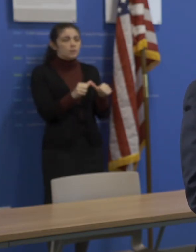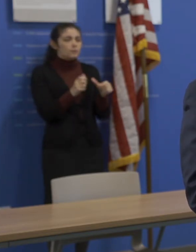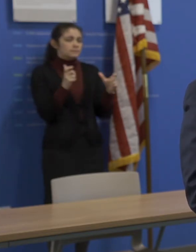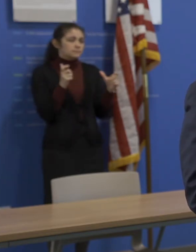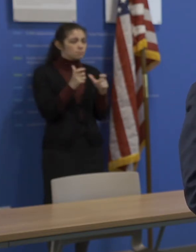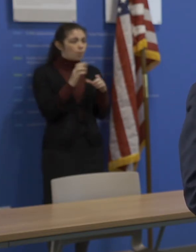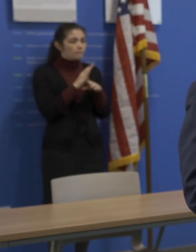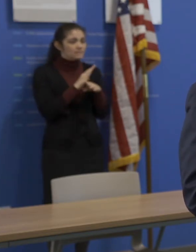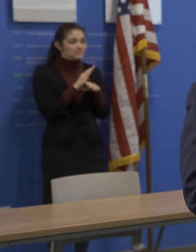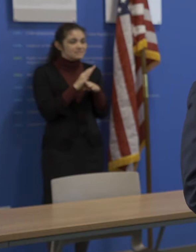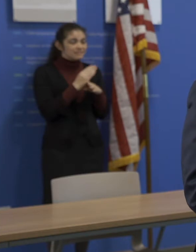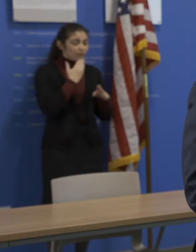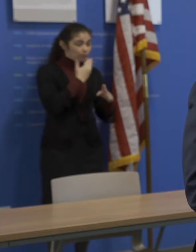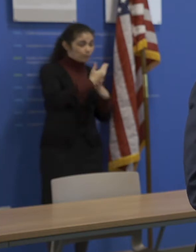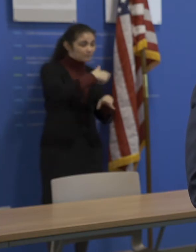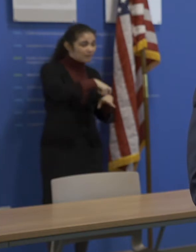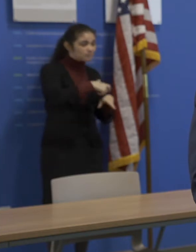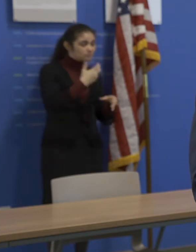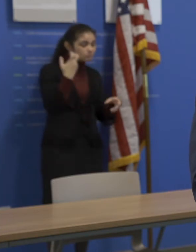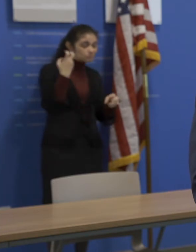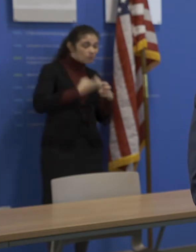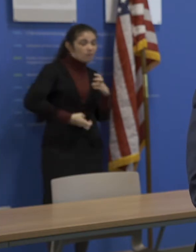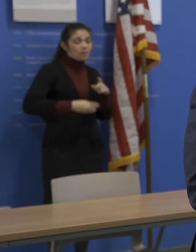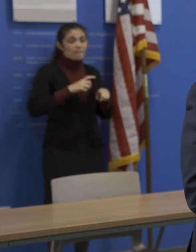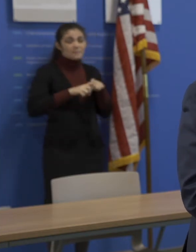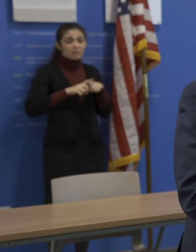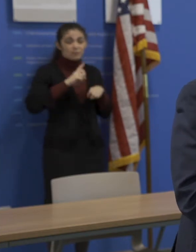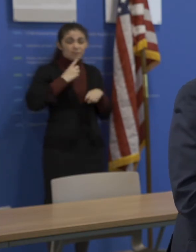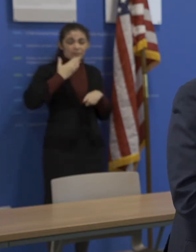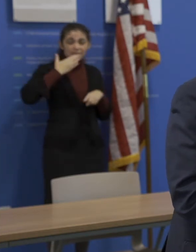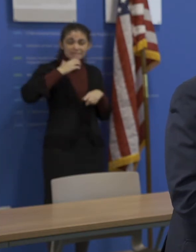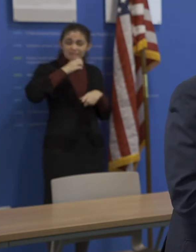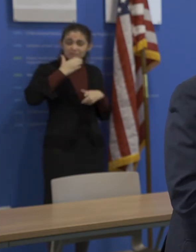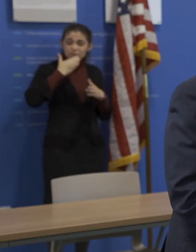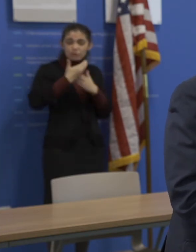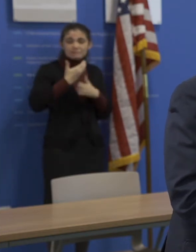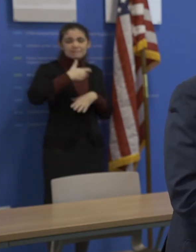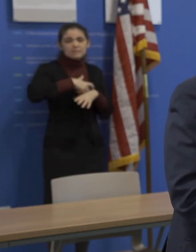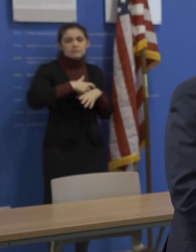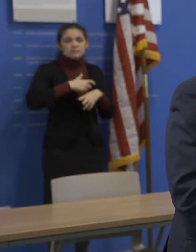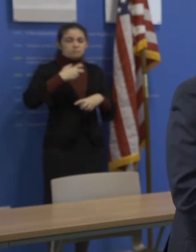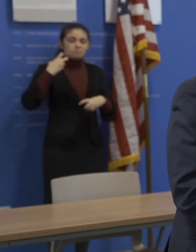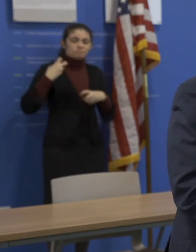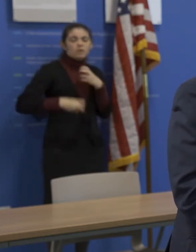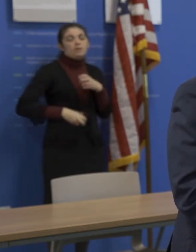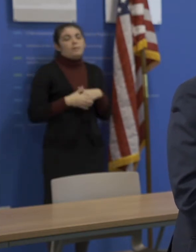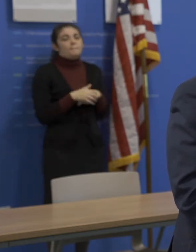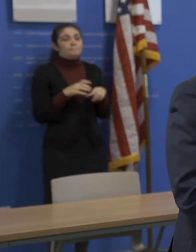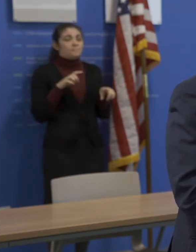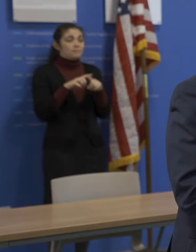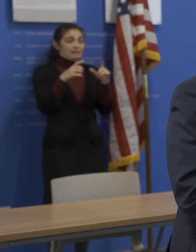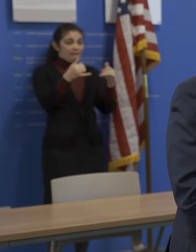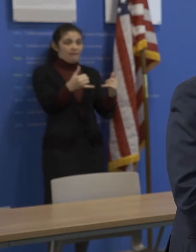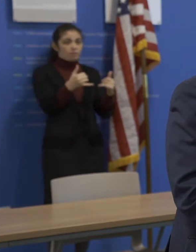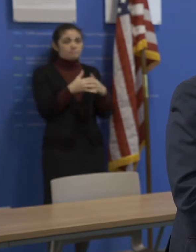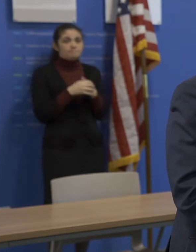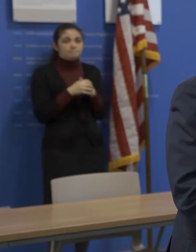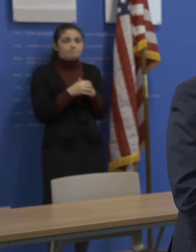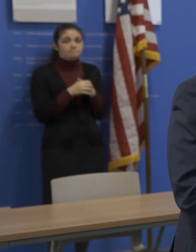run a small business even in good times, to make it work. But in times like